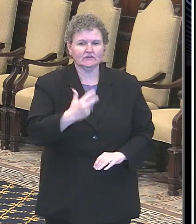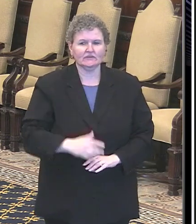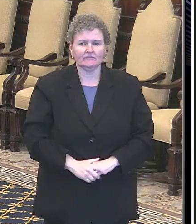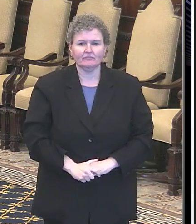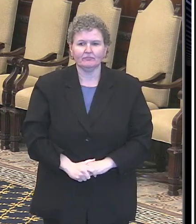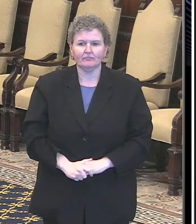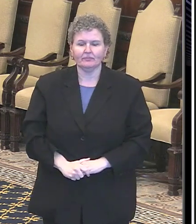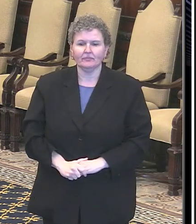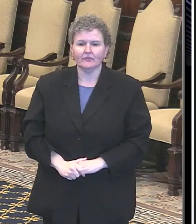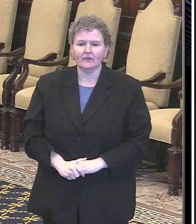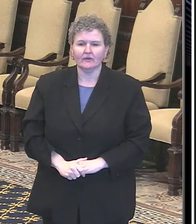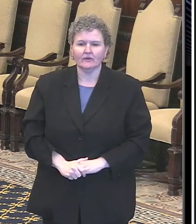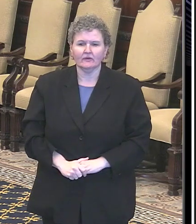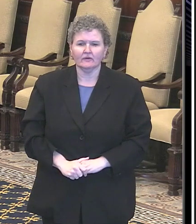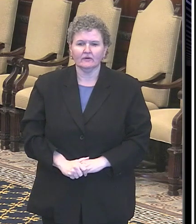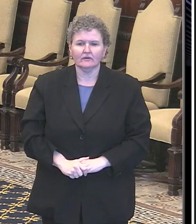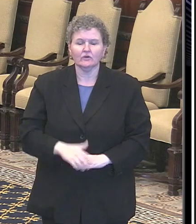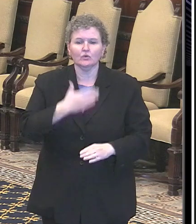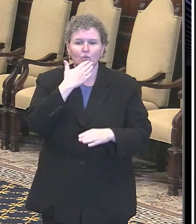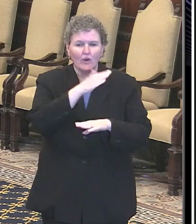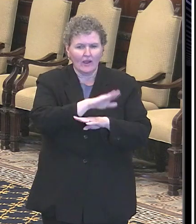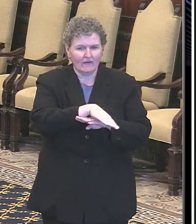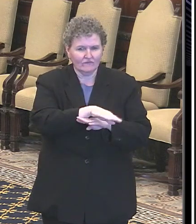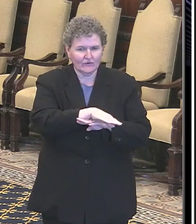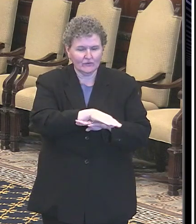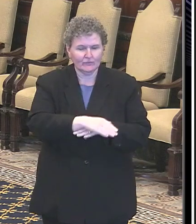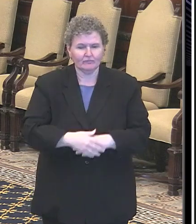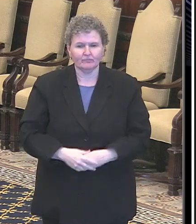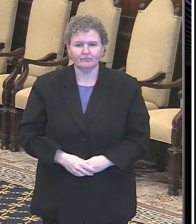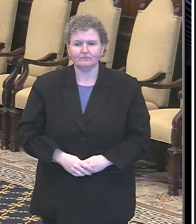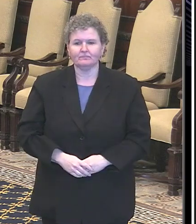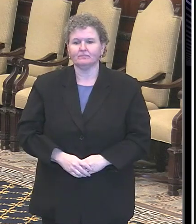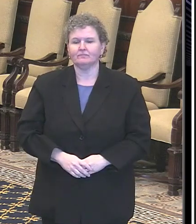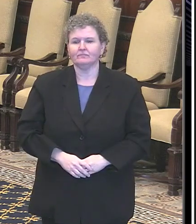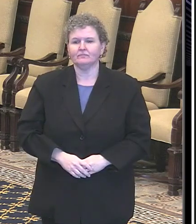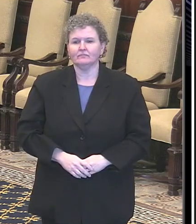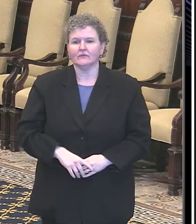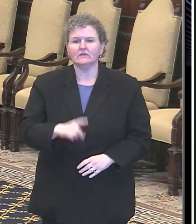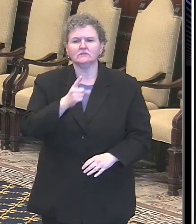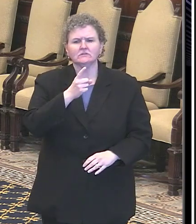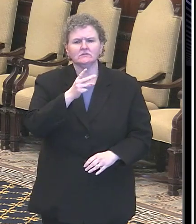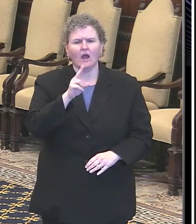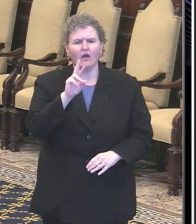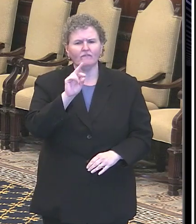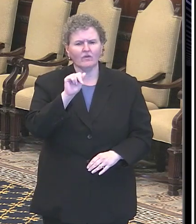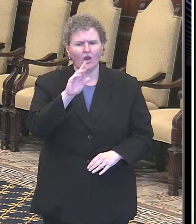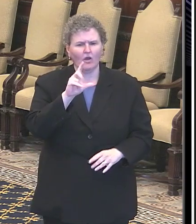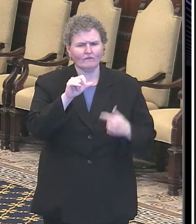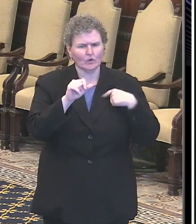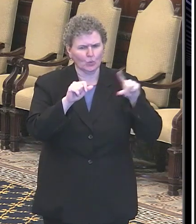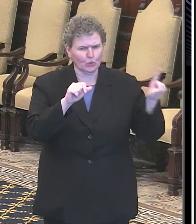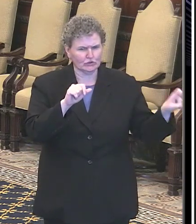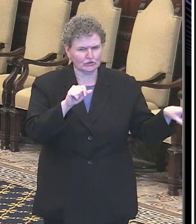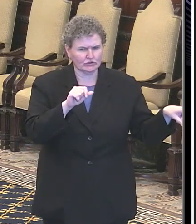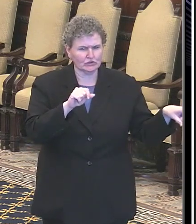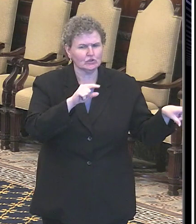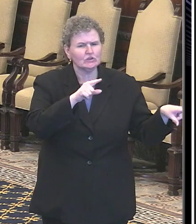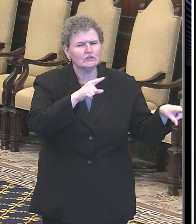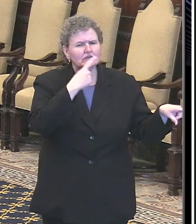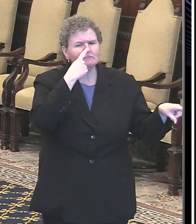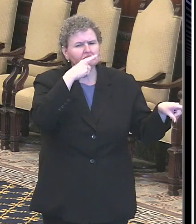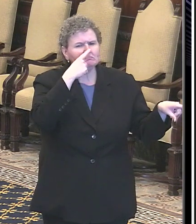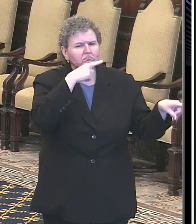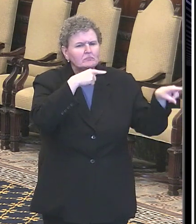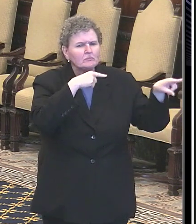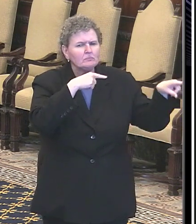Hi, thank you very much. Good afternoon, everyone. This question is for Dr. Farley. Dr. Farley, if you could talk to us a little bit about some